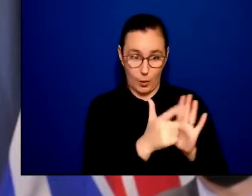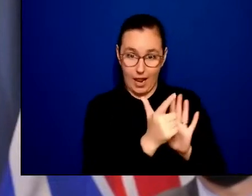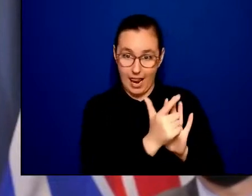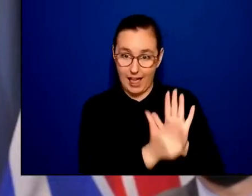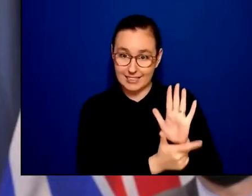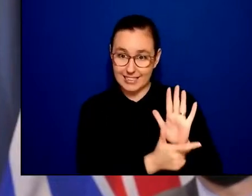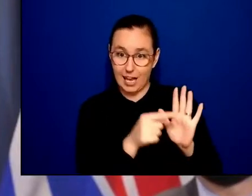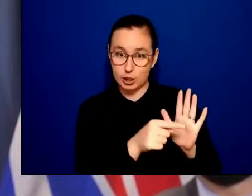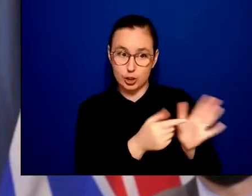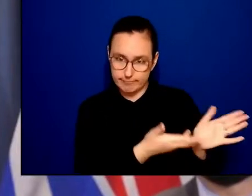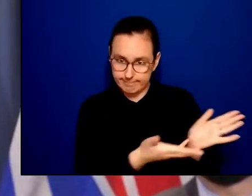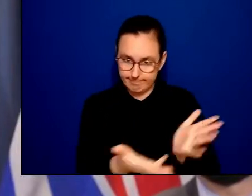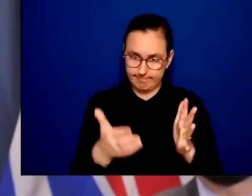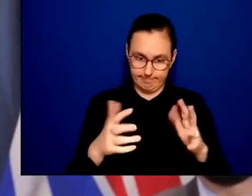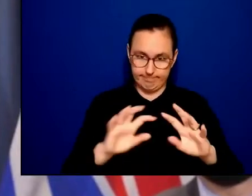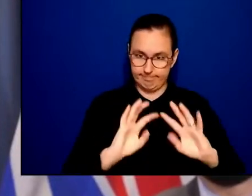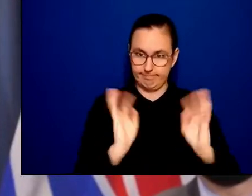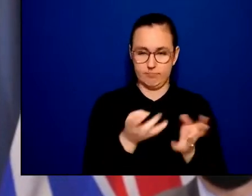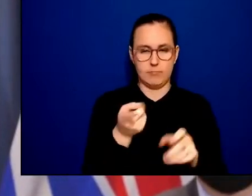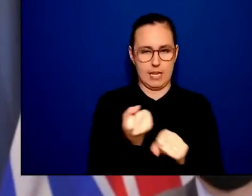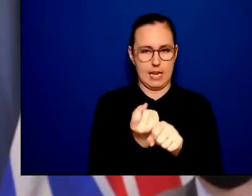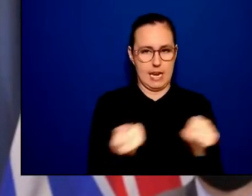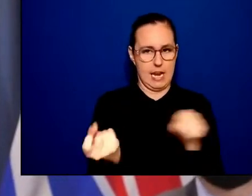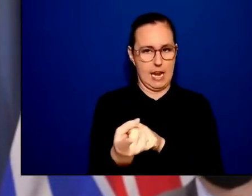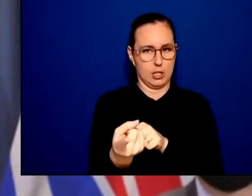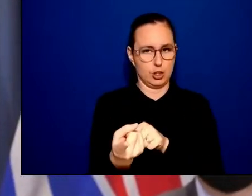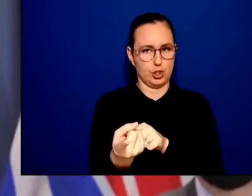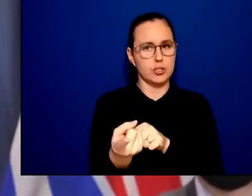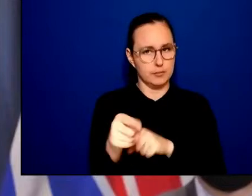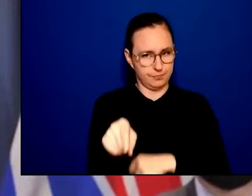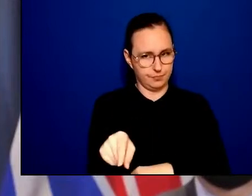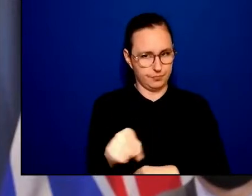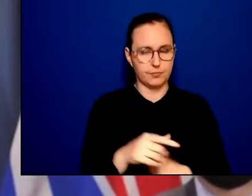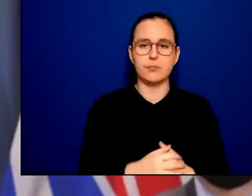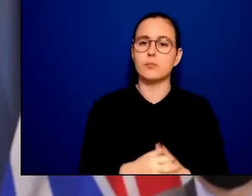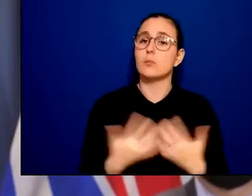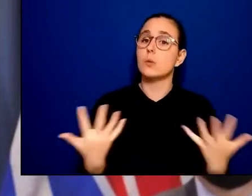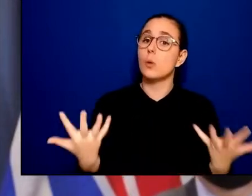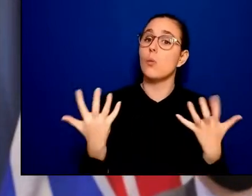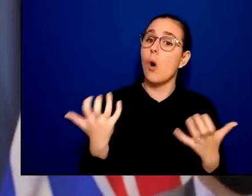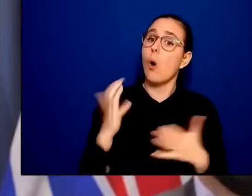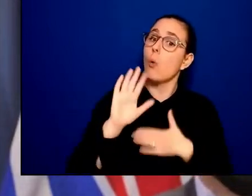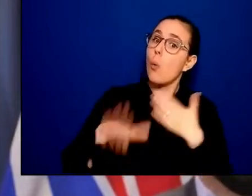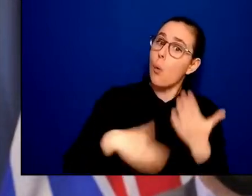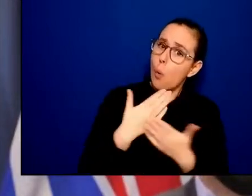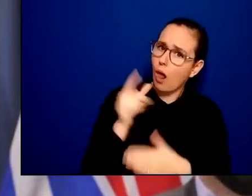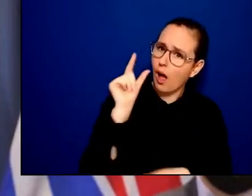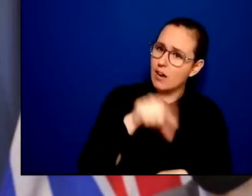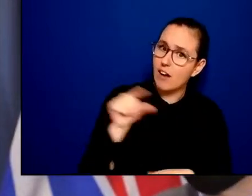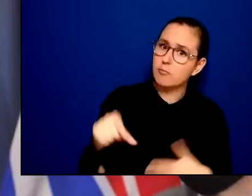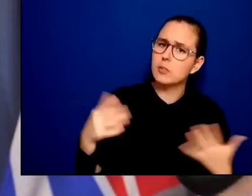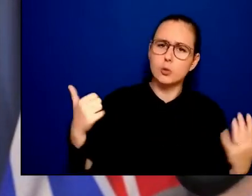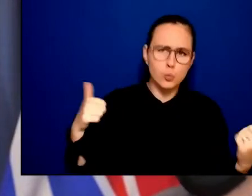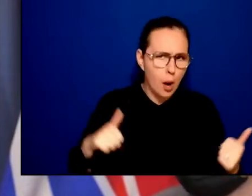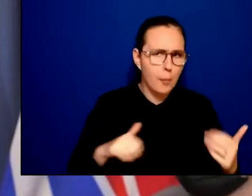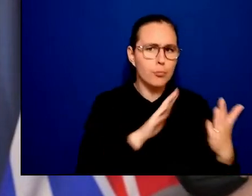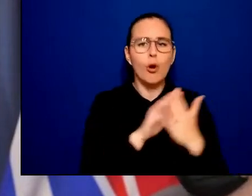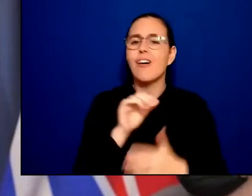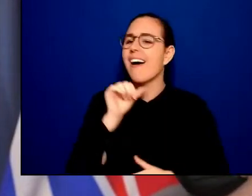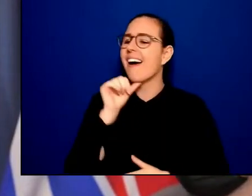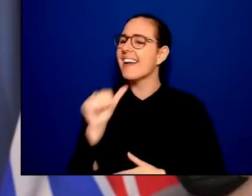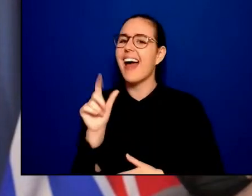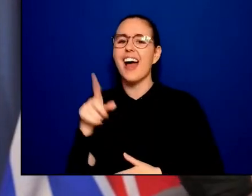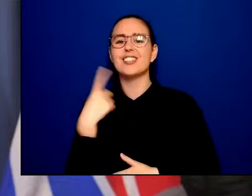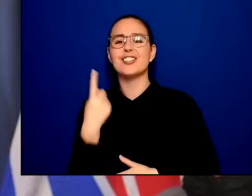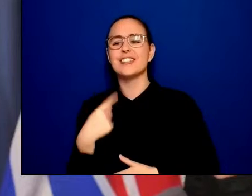It is an all of government approach, not just a one ministry approach. Our next question comes